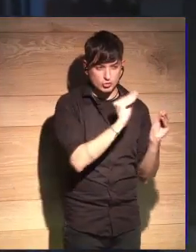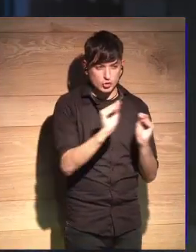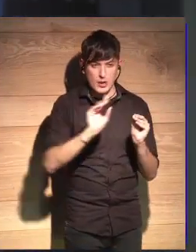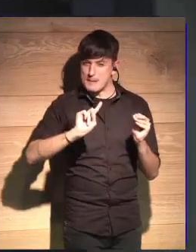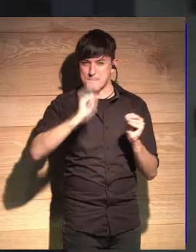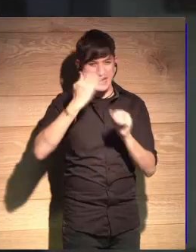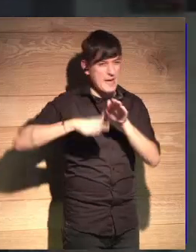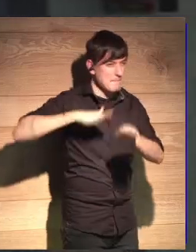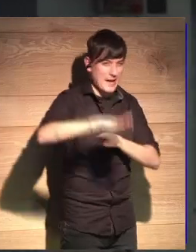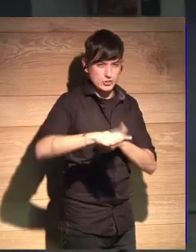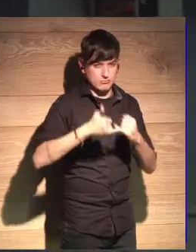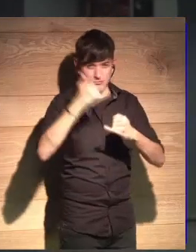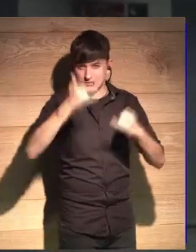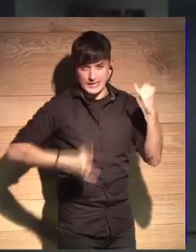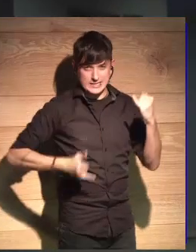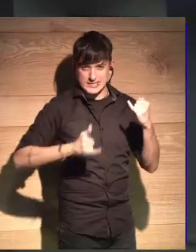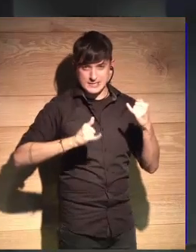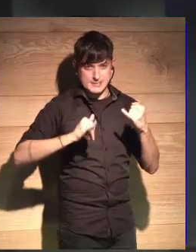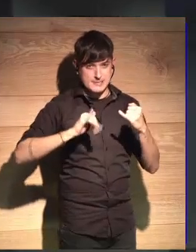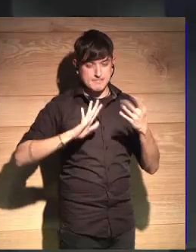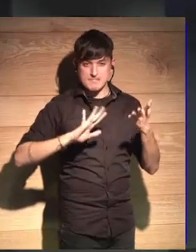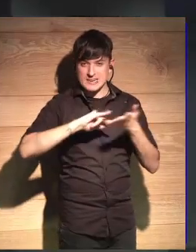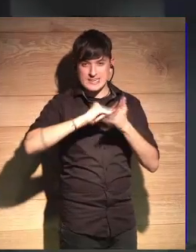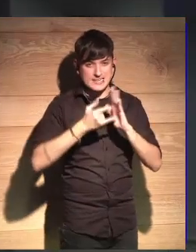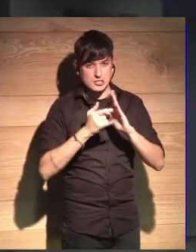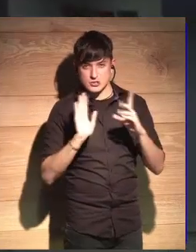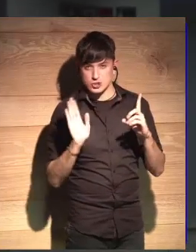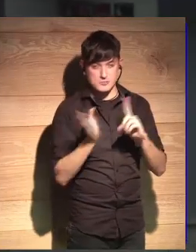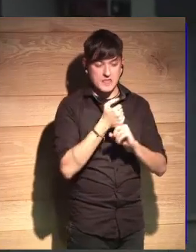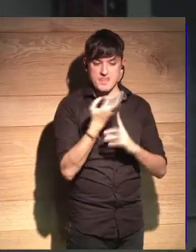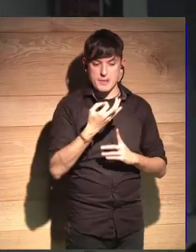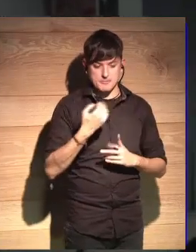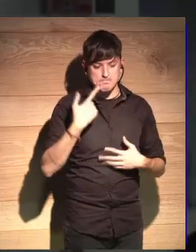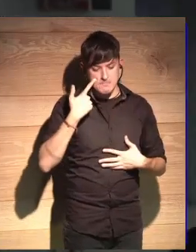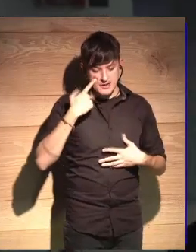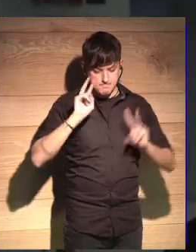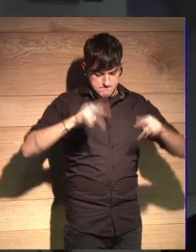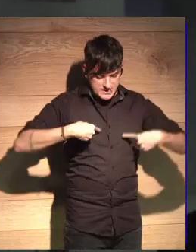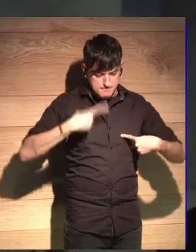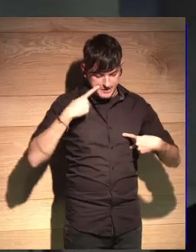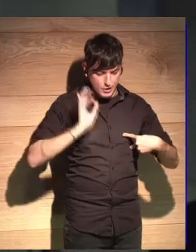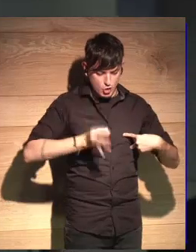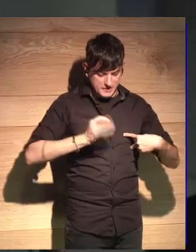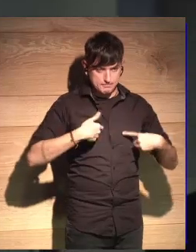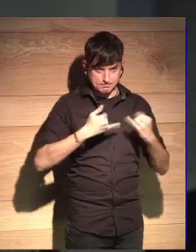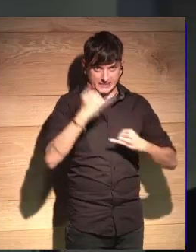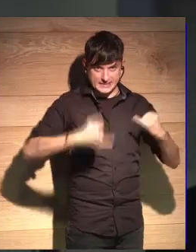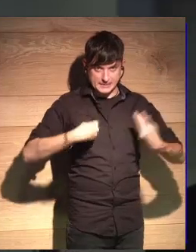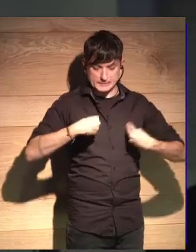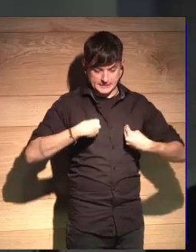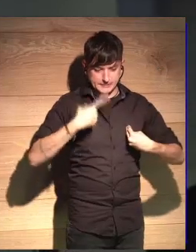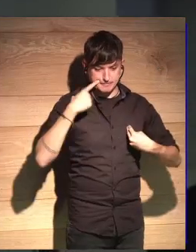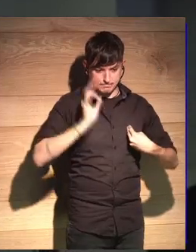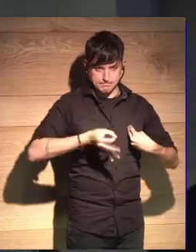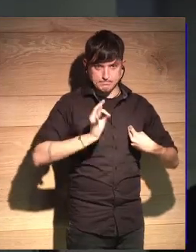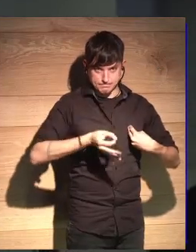own personal crisis is to acknowledge that you're in a crisis. If you don't acknowledge that it's a crisis, you're not going to do anything